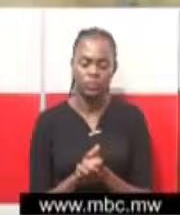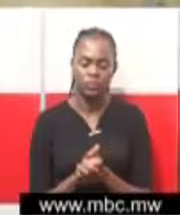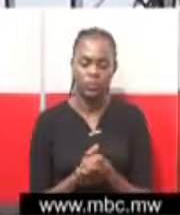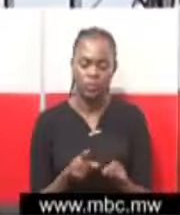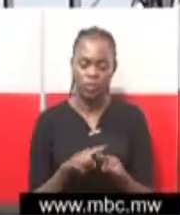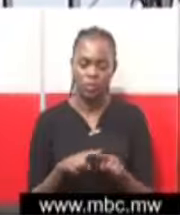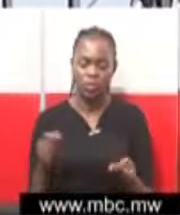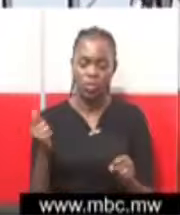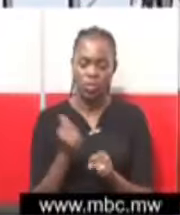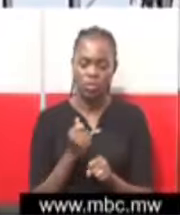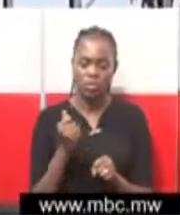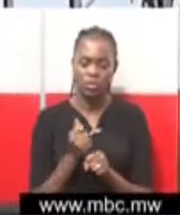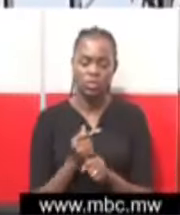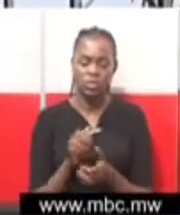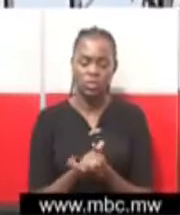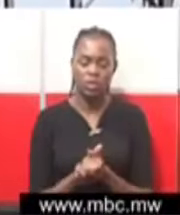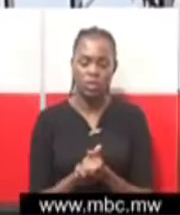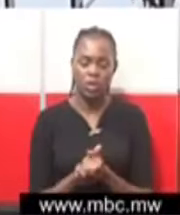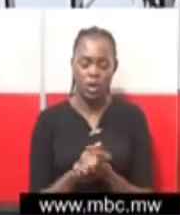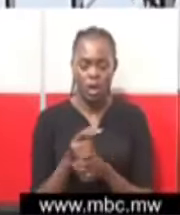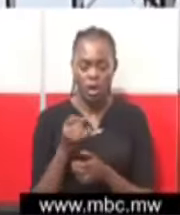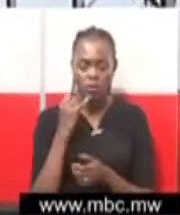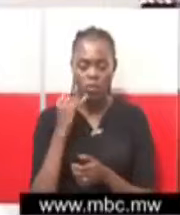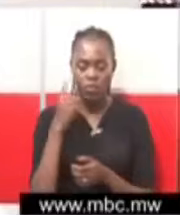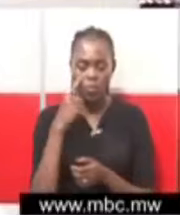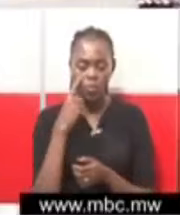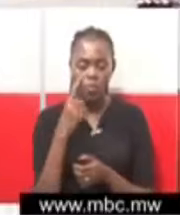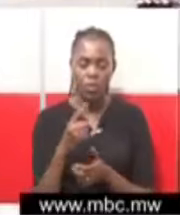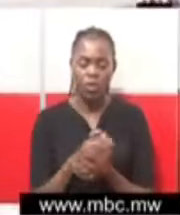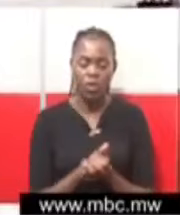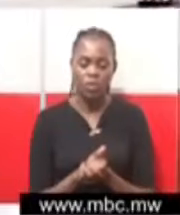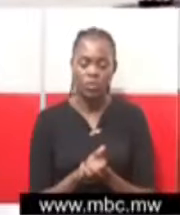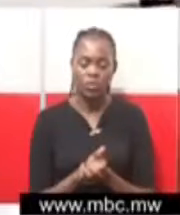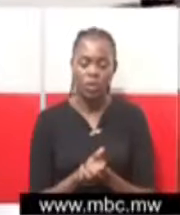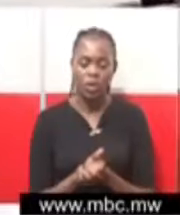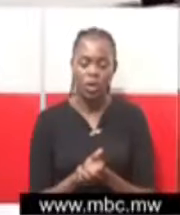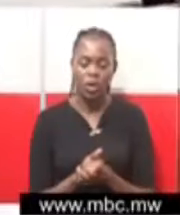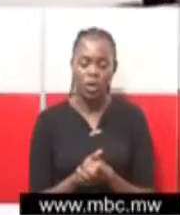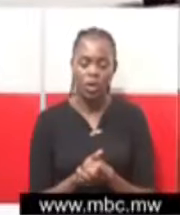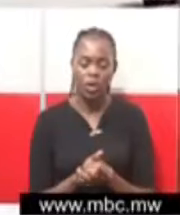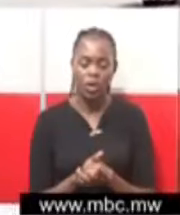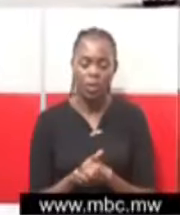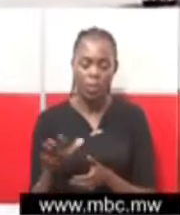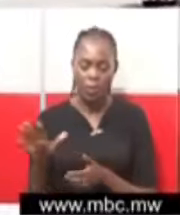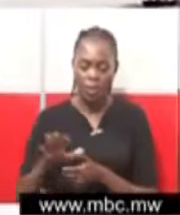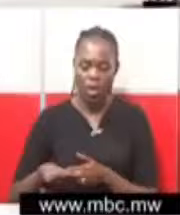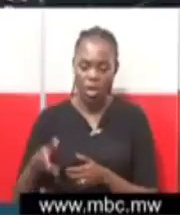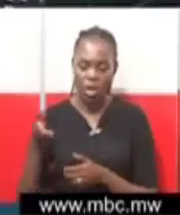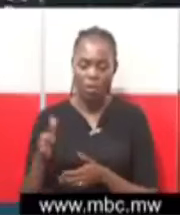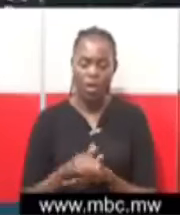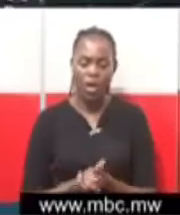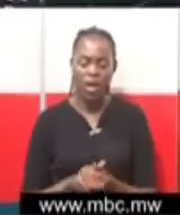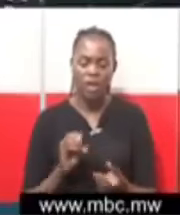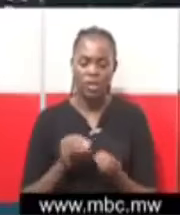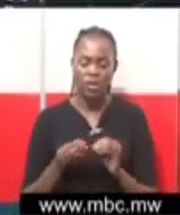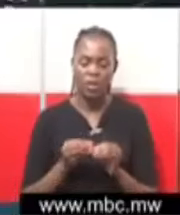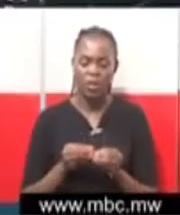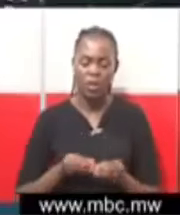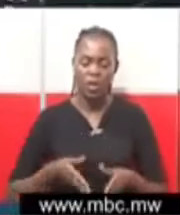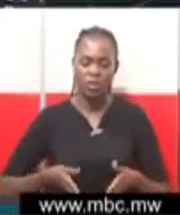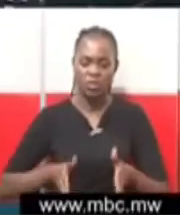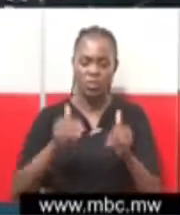of Nacala as your main. If you look at the position of Port of Nacala, it's a very strategic one because it's